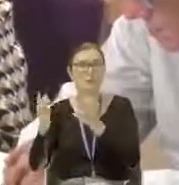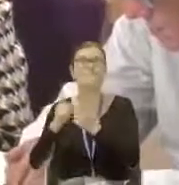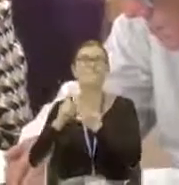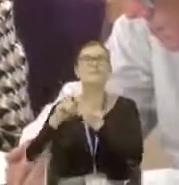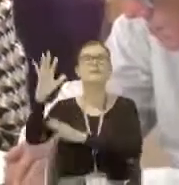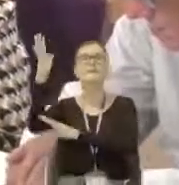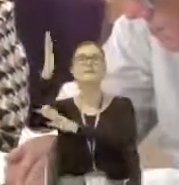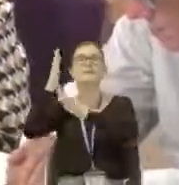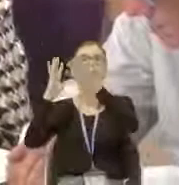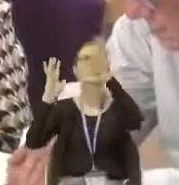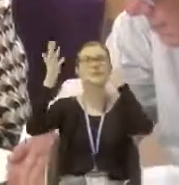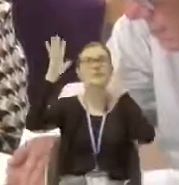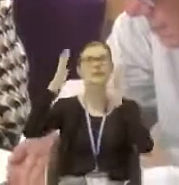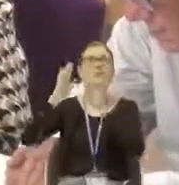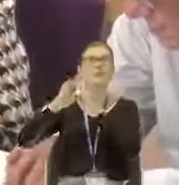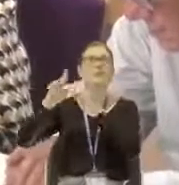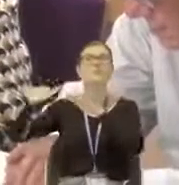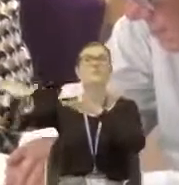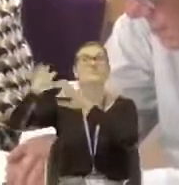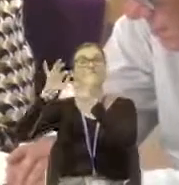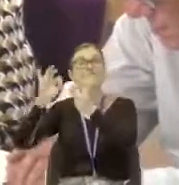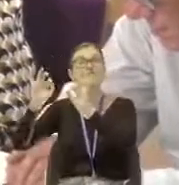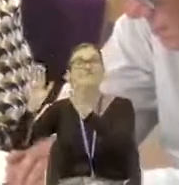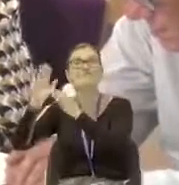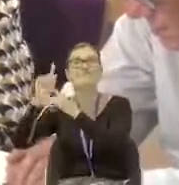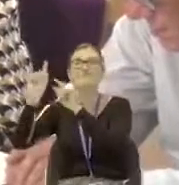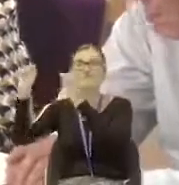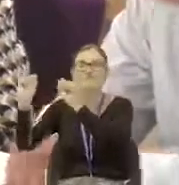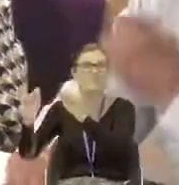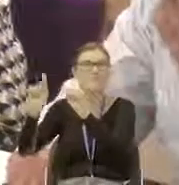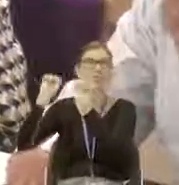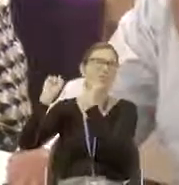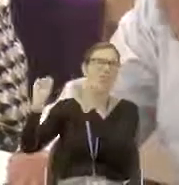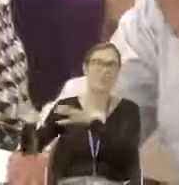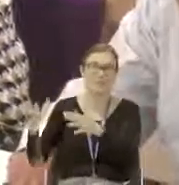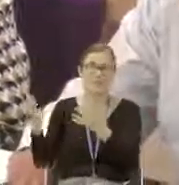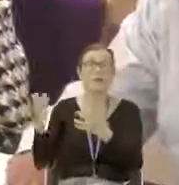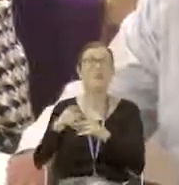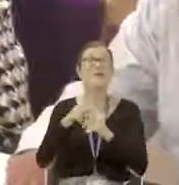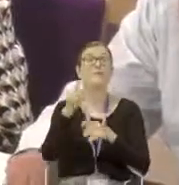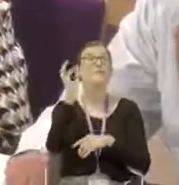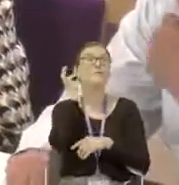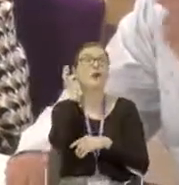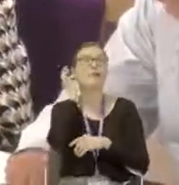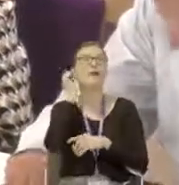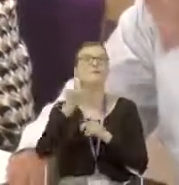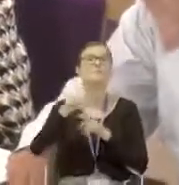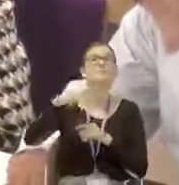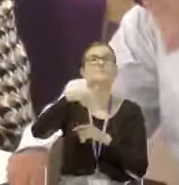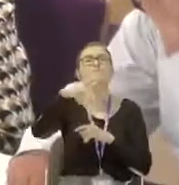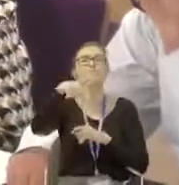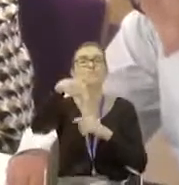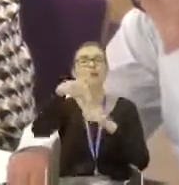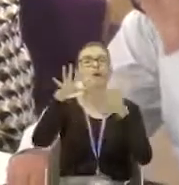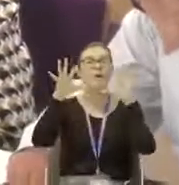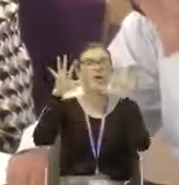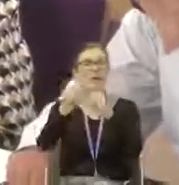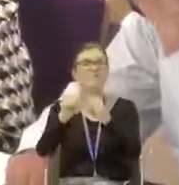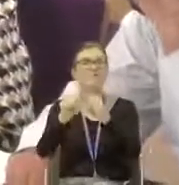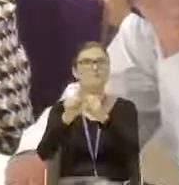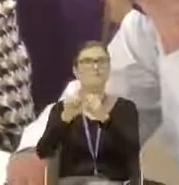the risk of being raped, or you spend hours waiting in a shelter for the airstrikes